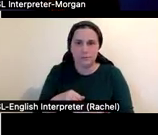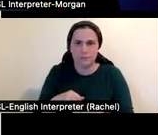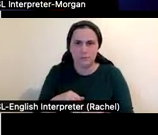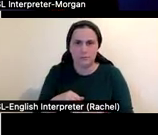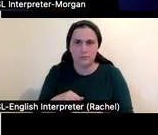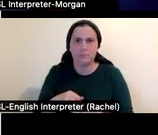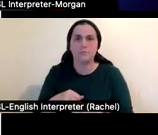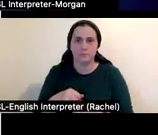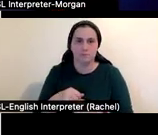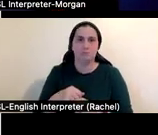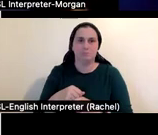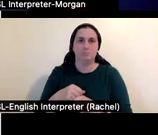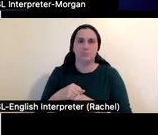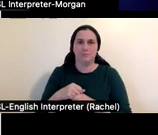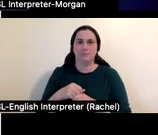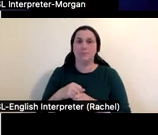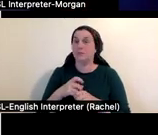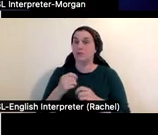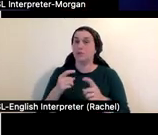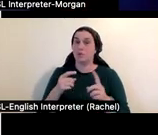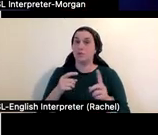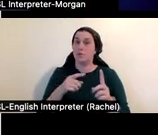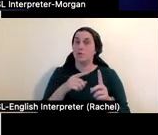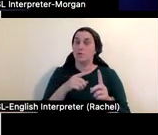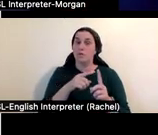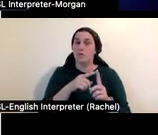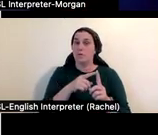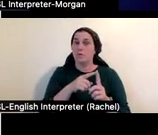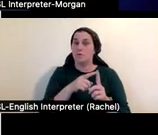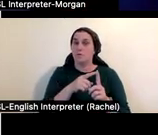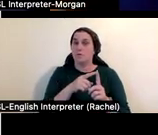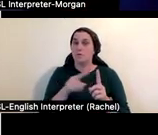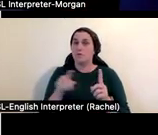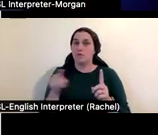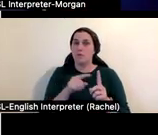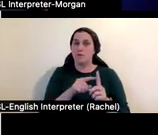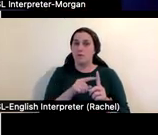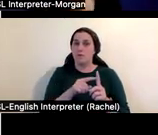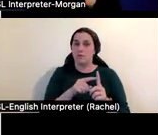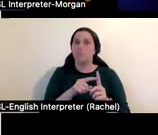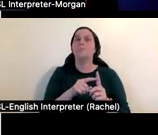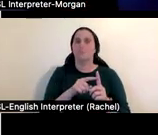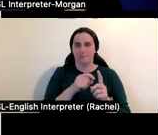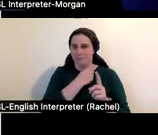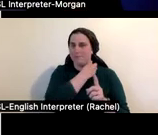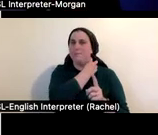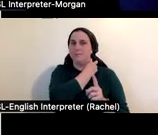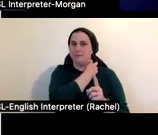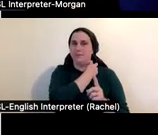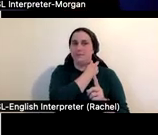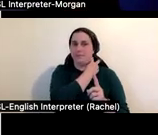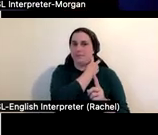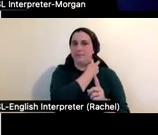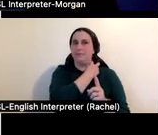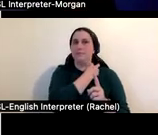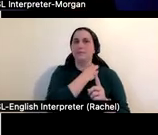That sounded good, and it's really. We need to practice, the more we do it, the more we hear it,